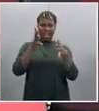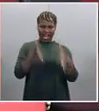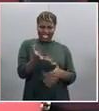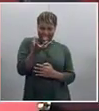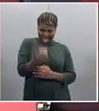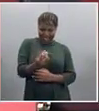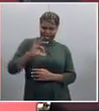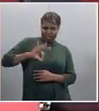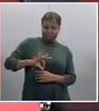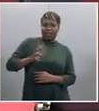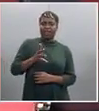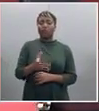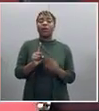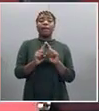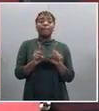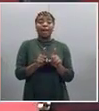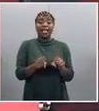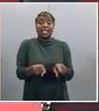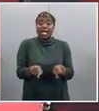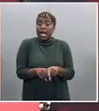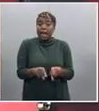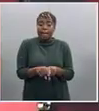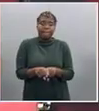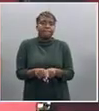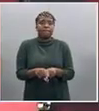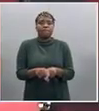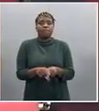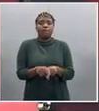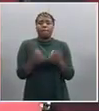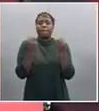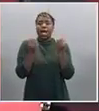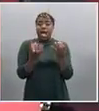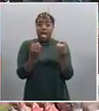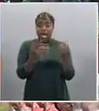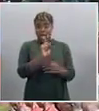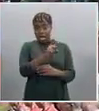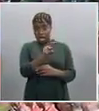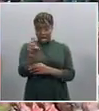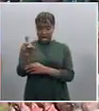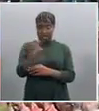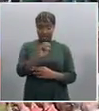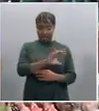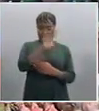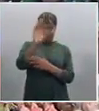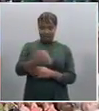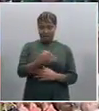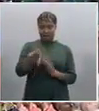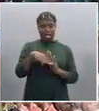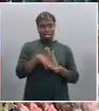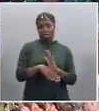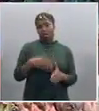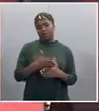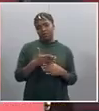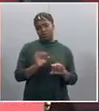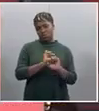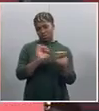of wage. But at the same time, many workers in our country would have lost their